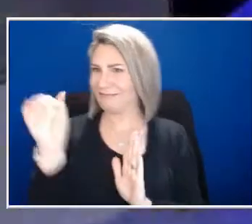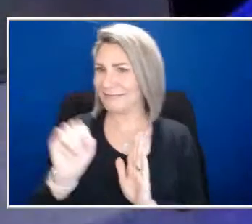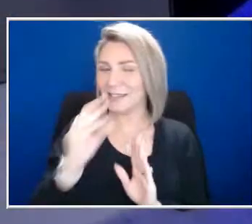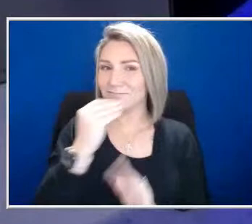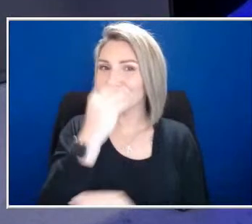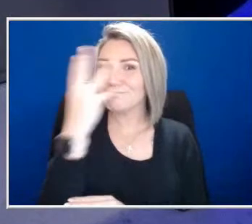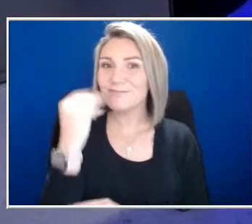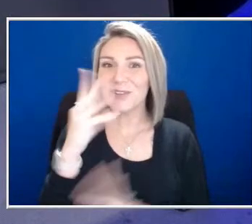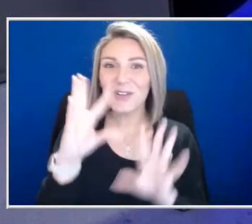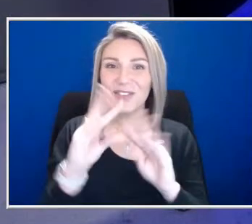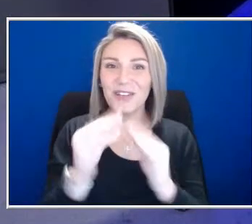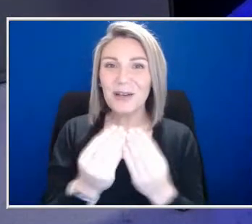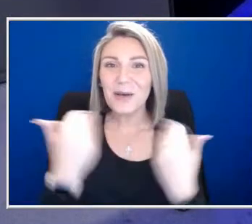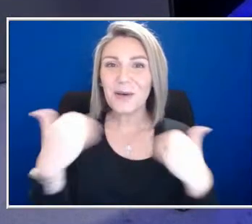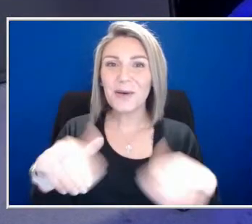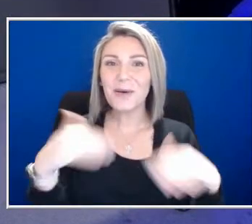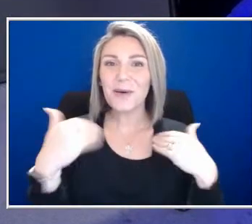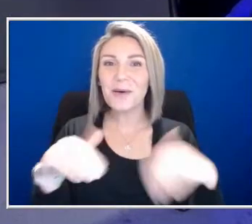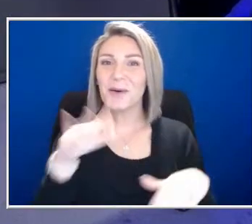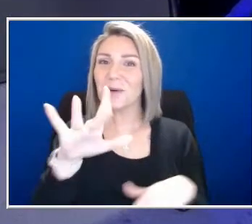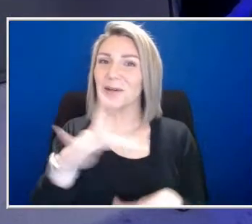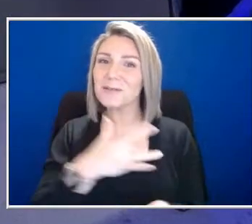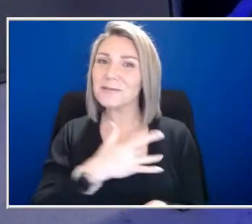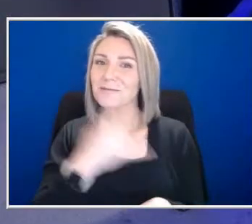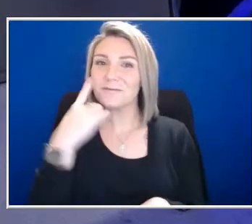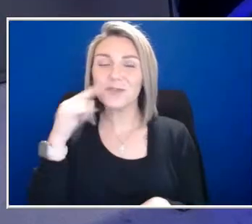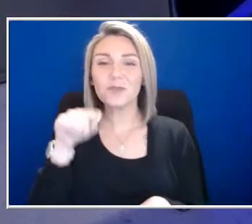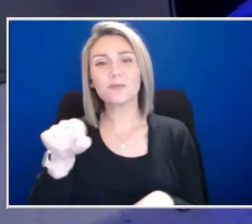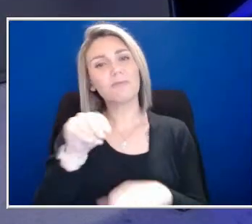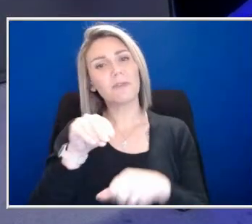know you. they mean the world to you. Do you have advice for others who are facing a similar